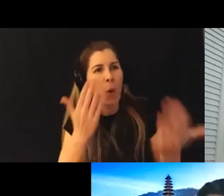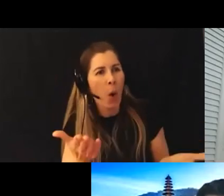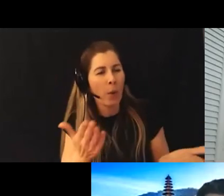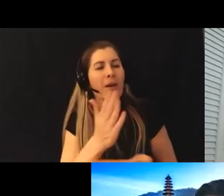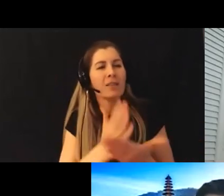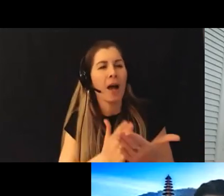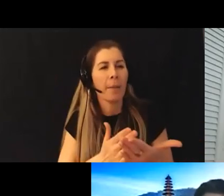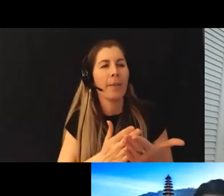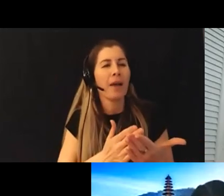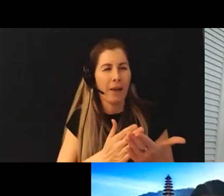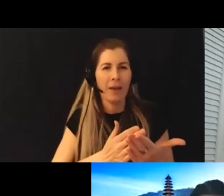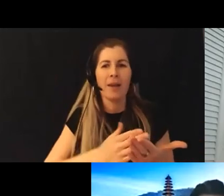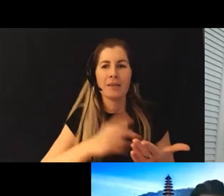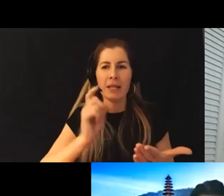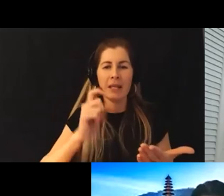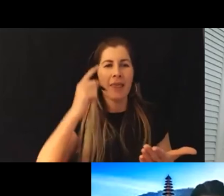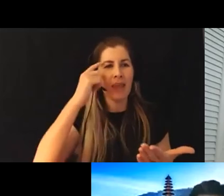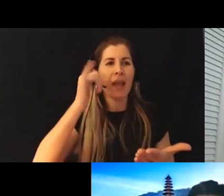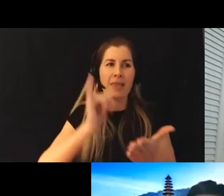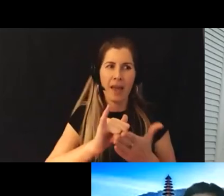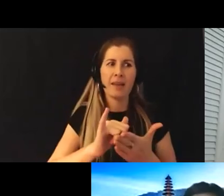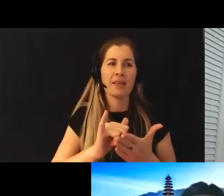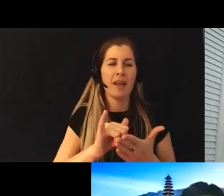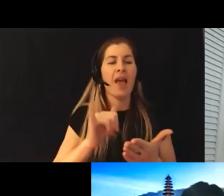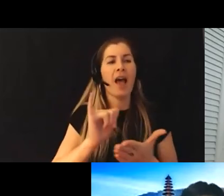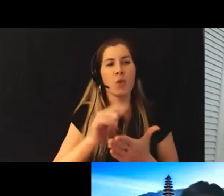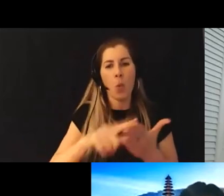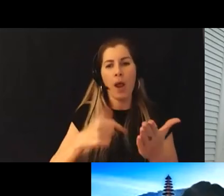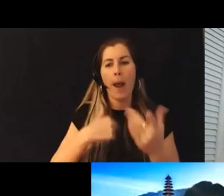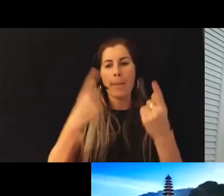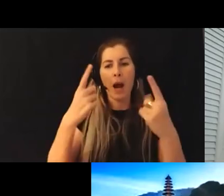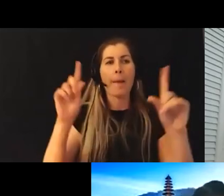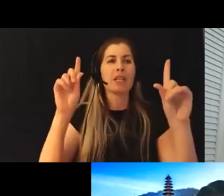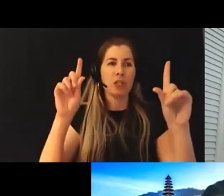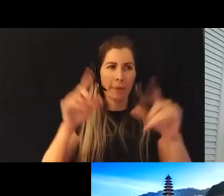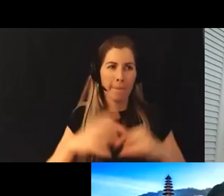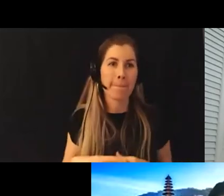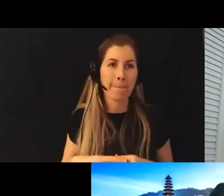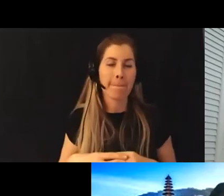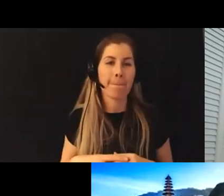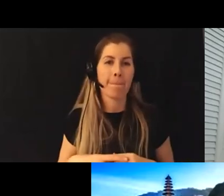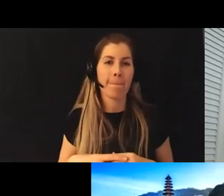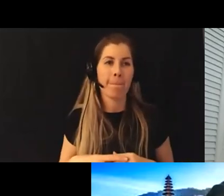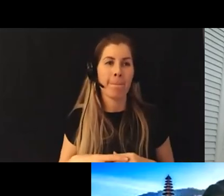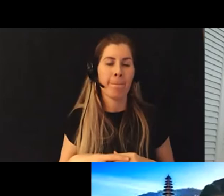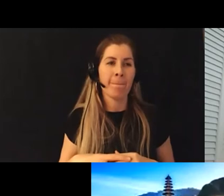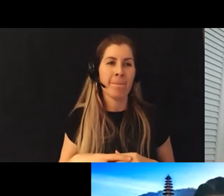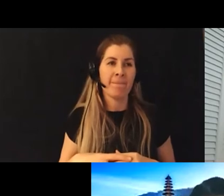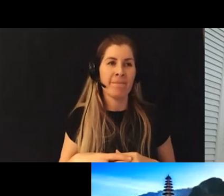claiming that this is actually what I'm doing, and this is what I'm accomplishing while I'm doing that.